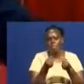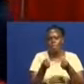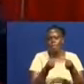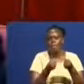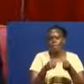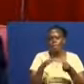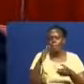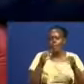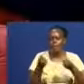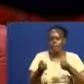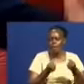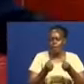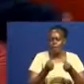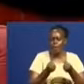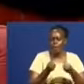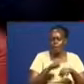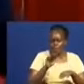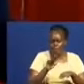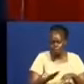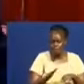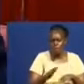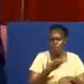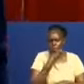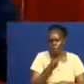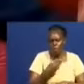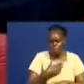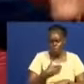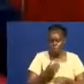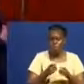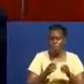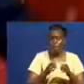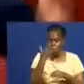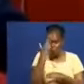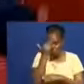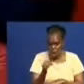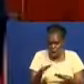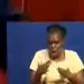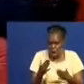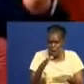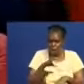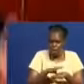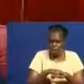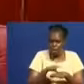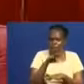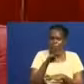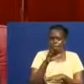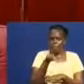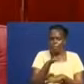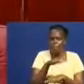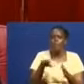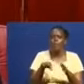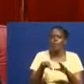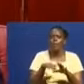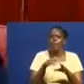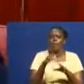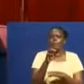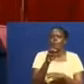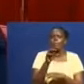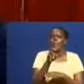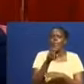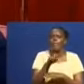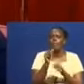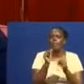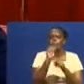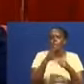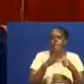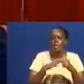when I was a small boy. That is not what drives me. What drives me is, how do you get a member of parliament driving a Mercedes that